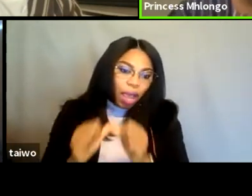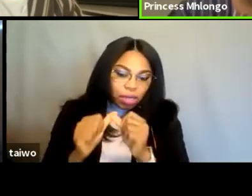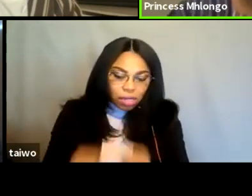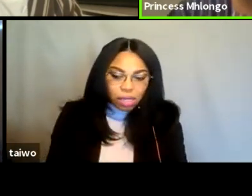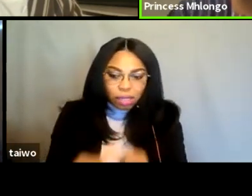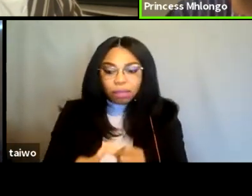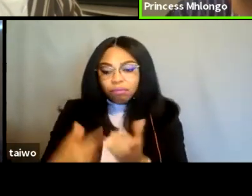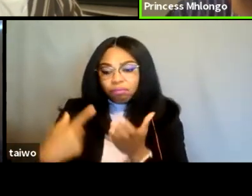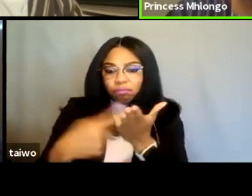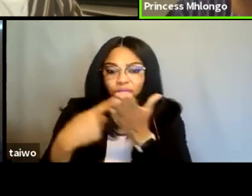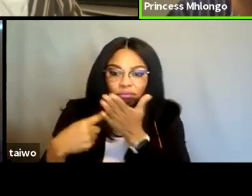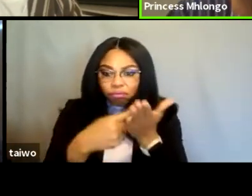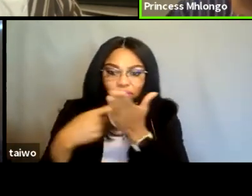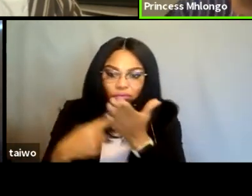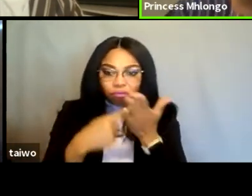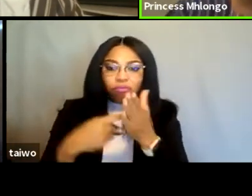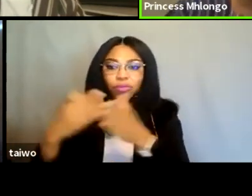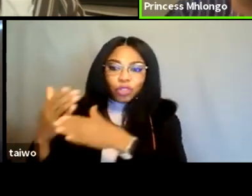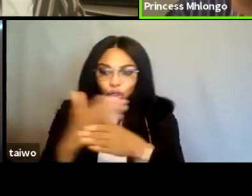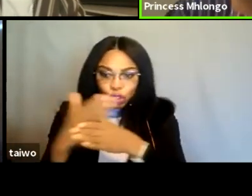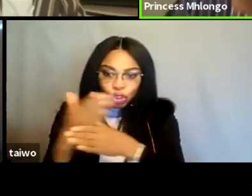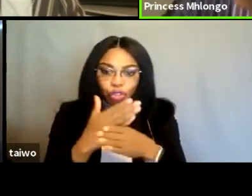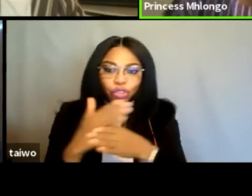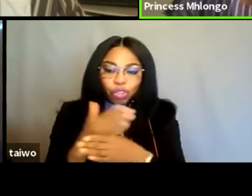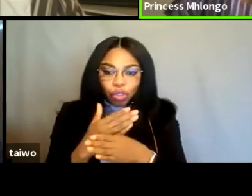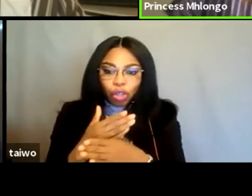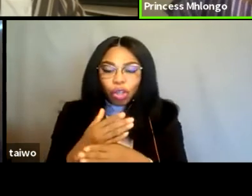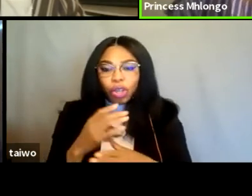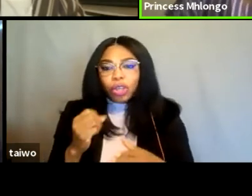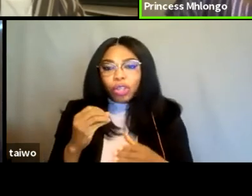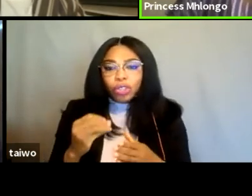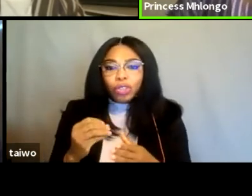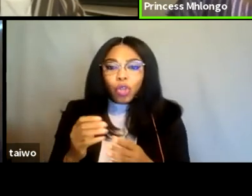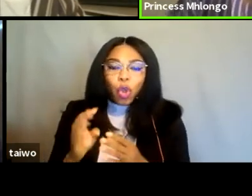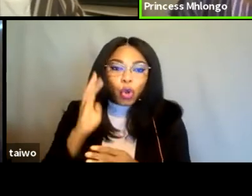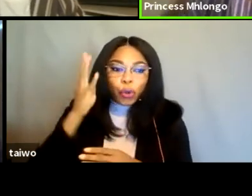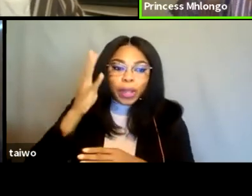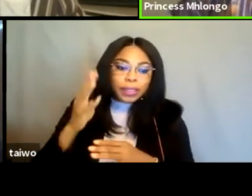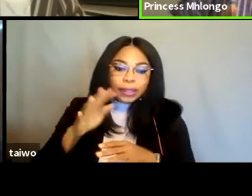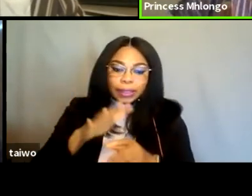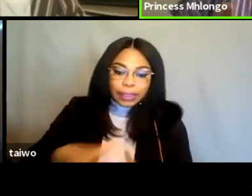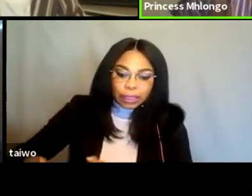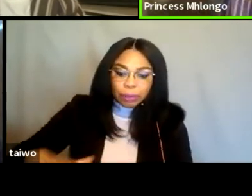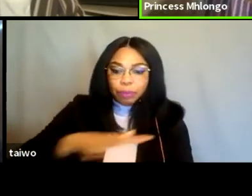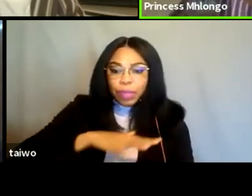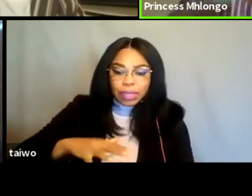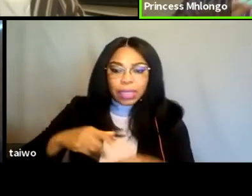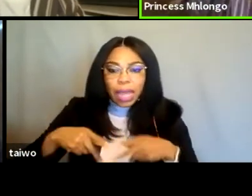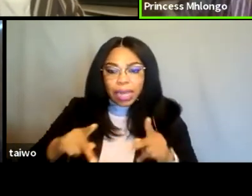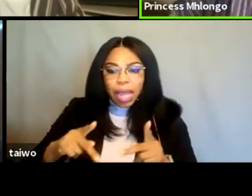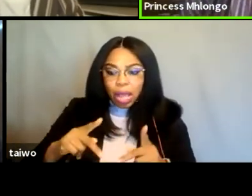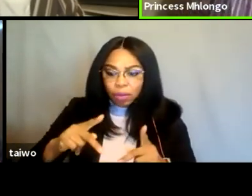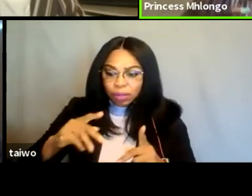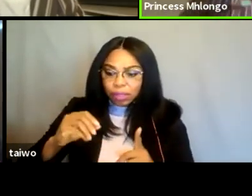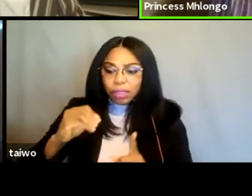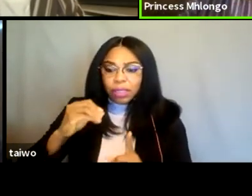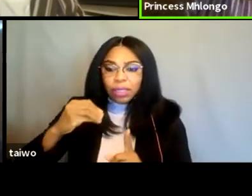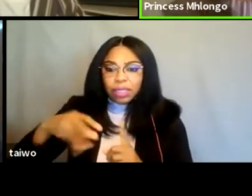discuss and share? So creating a platform allowed an environment